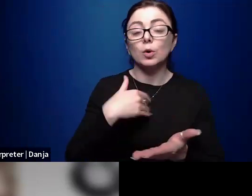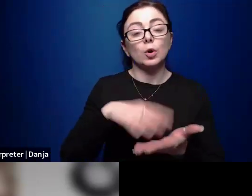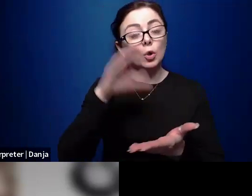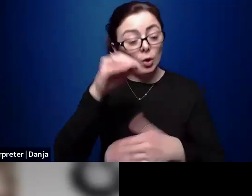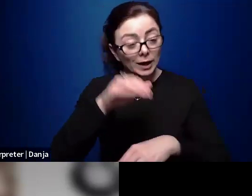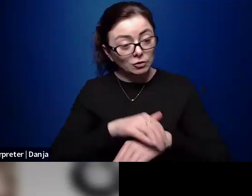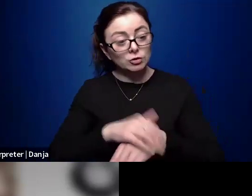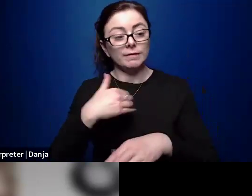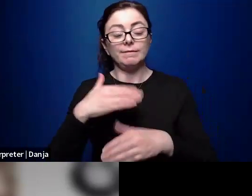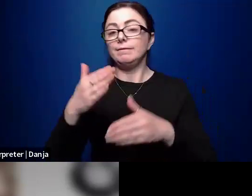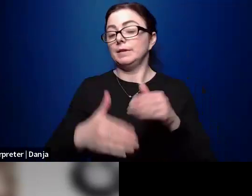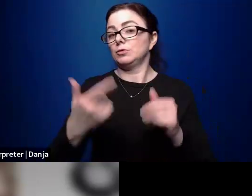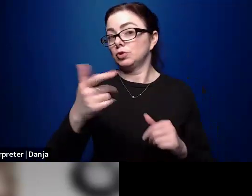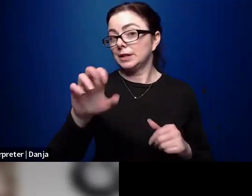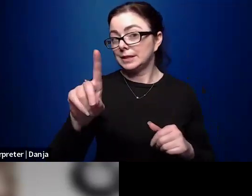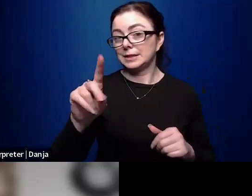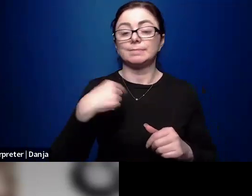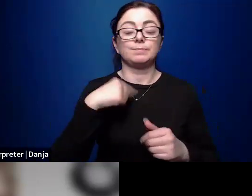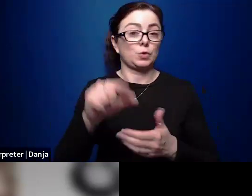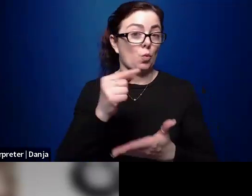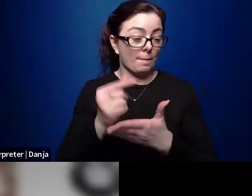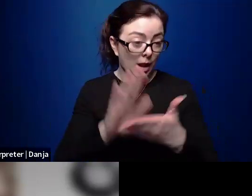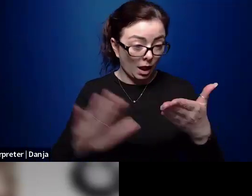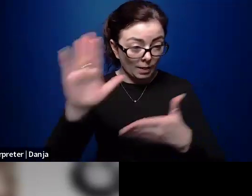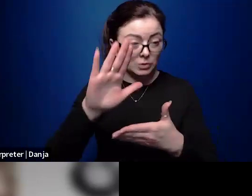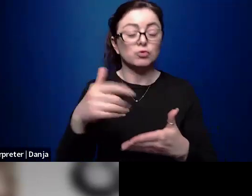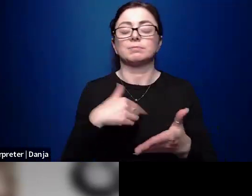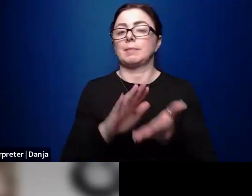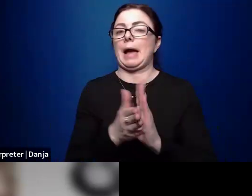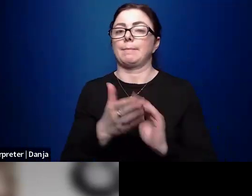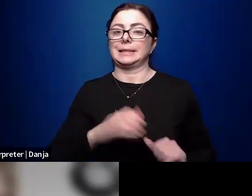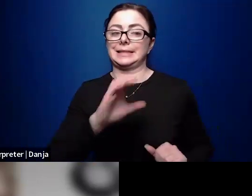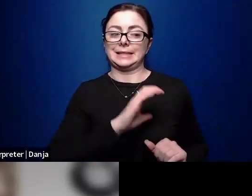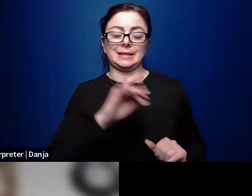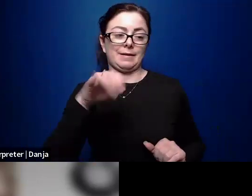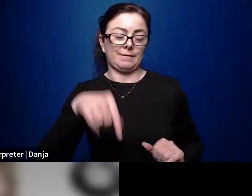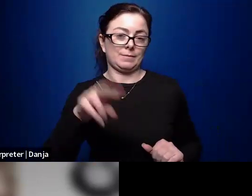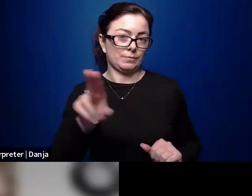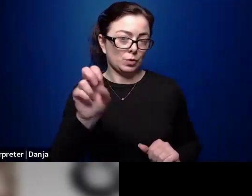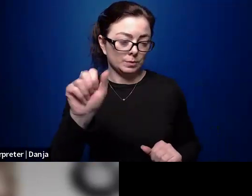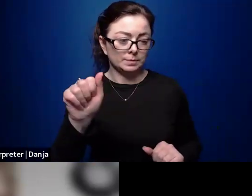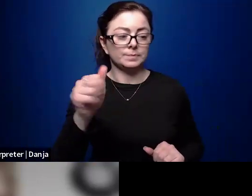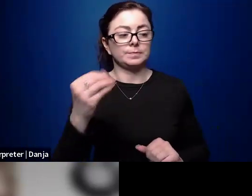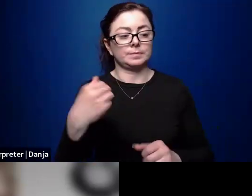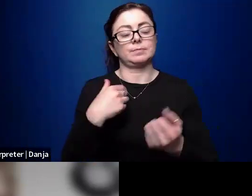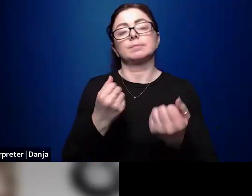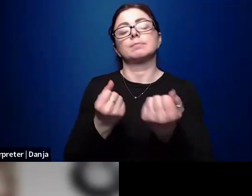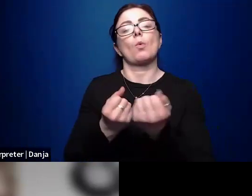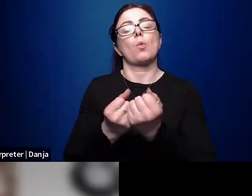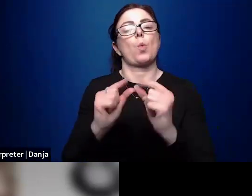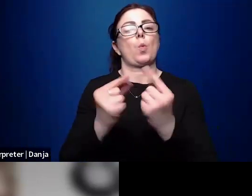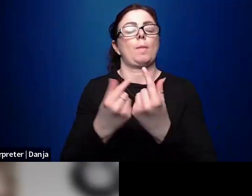from college, become a citizen of this country, and start a support group for Latino